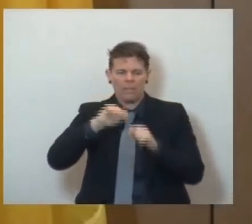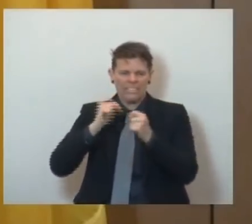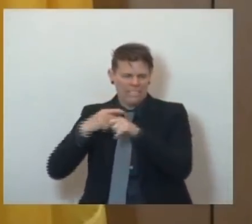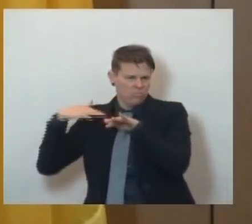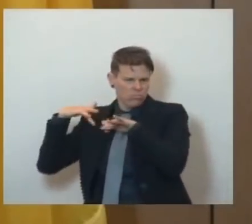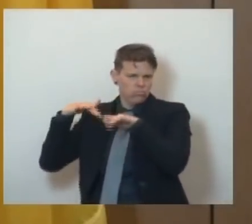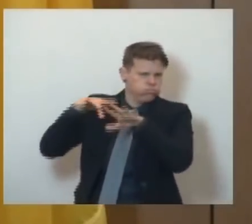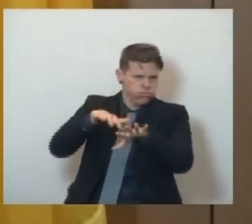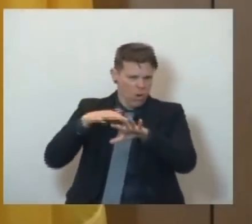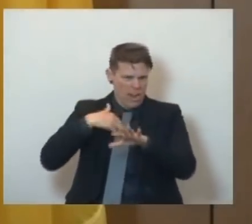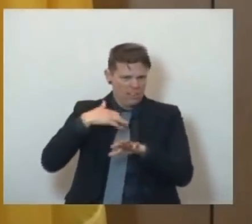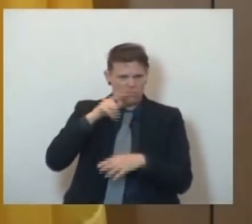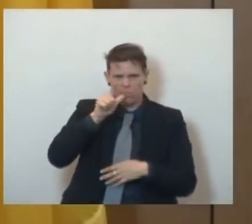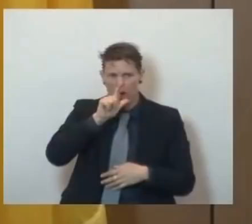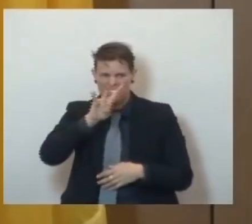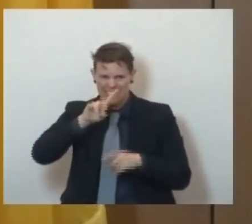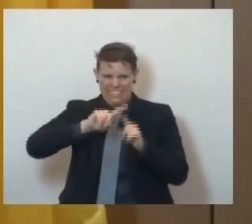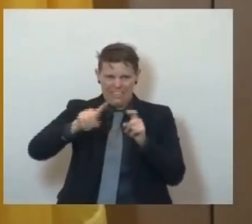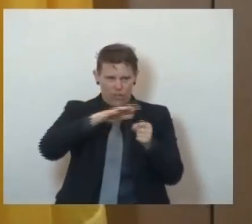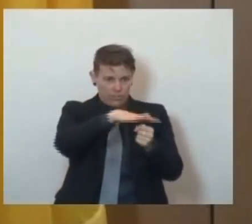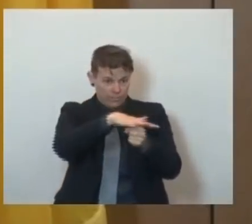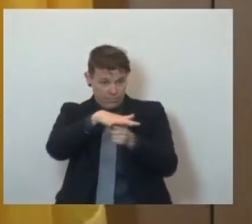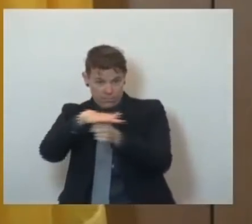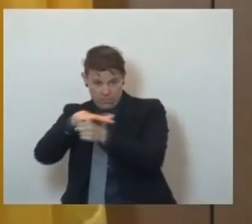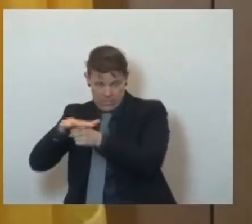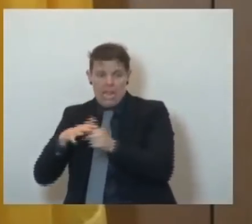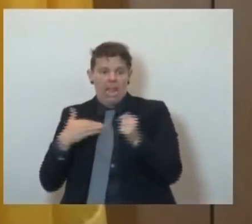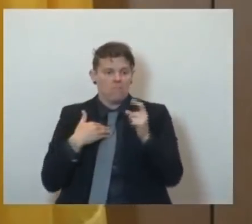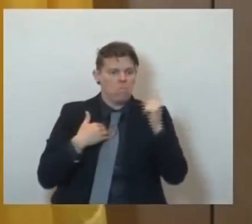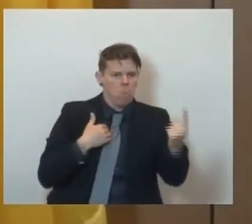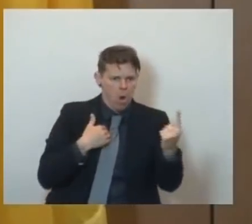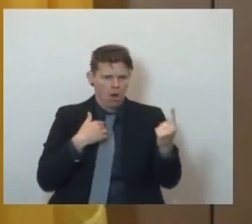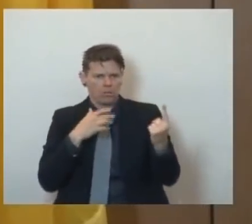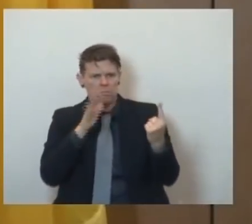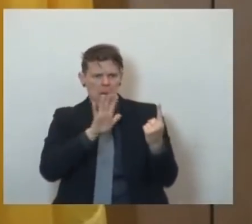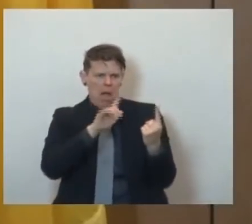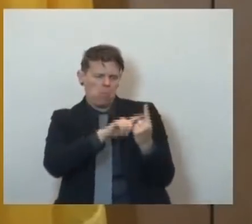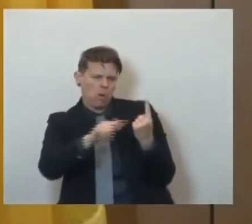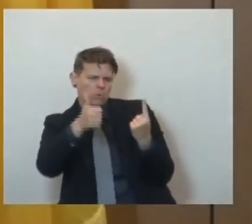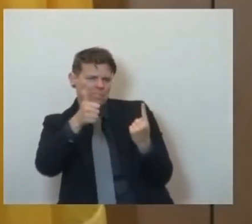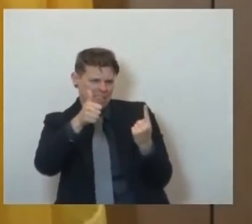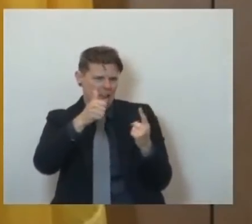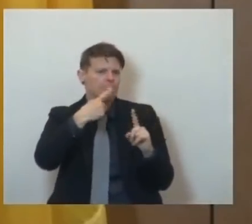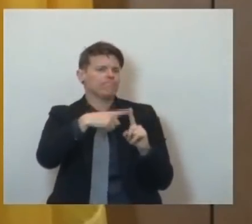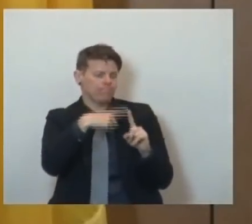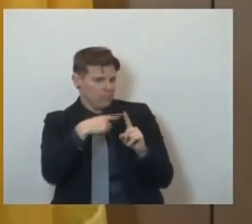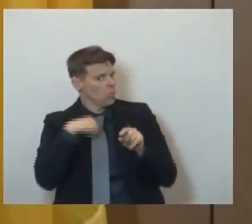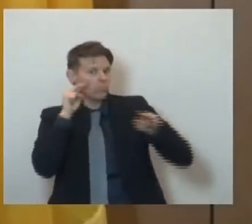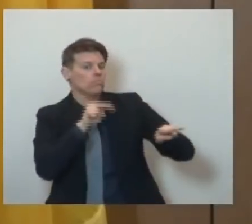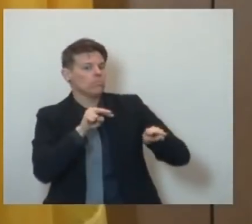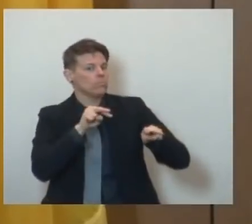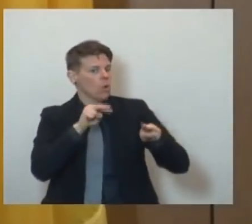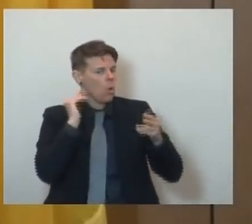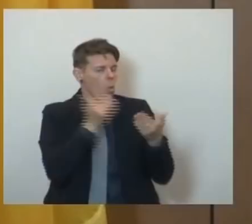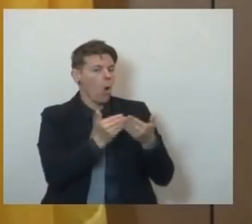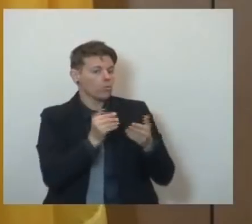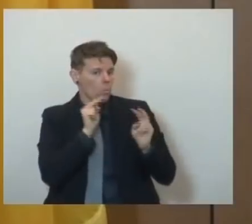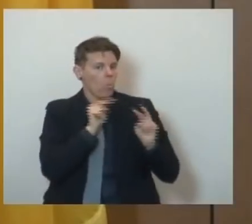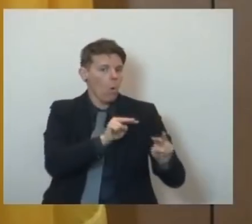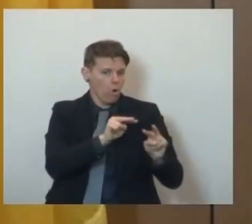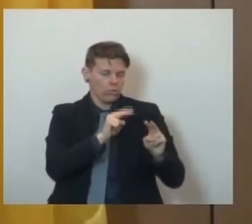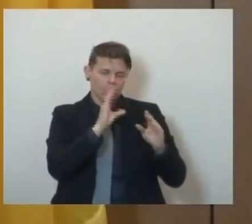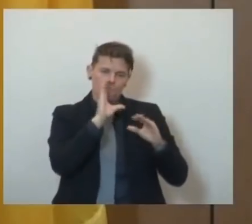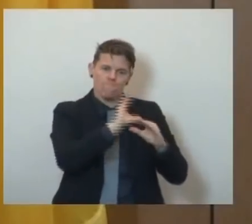facilities with 1 case to 10 cases, and we're paying close attention to them. But it is a high-risk area